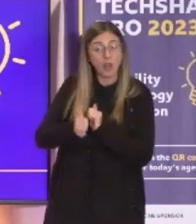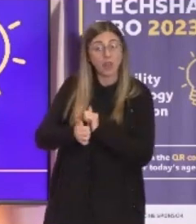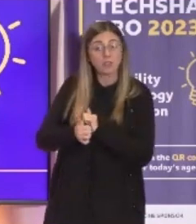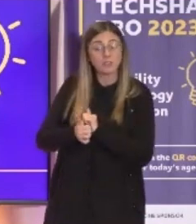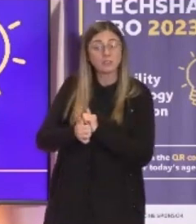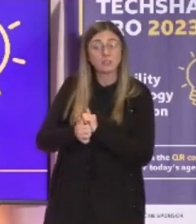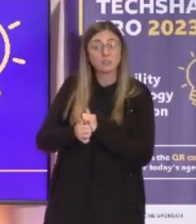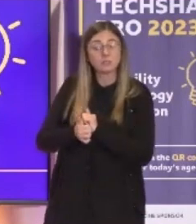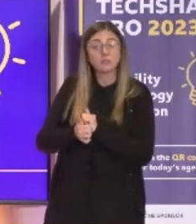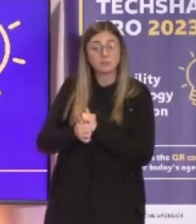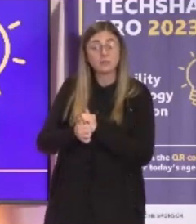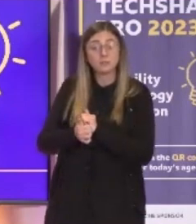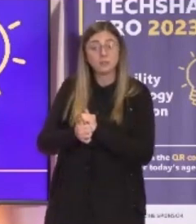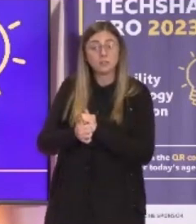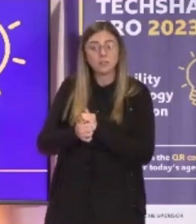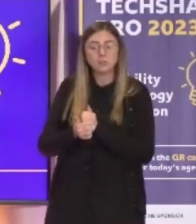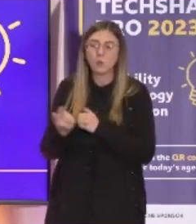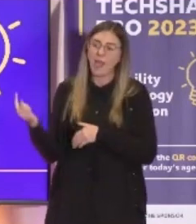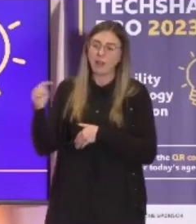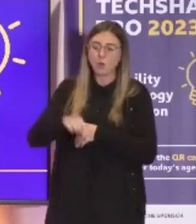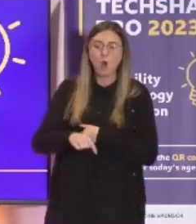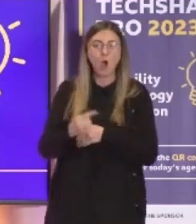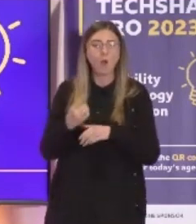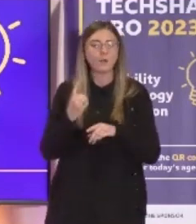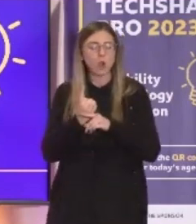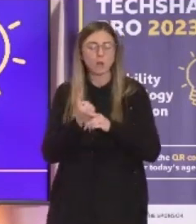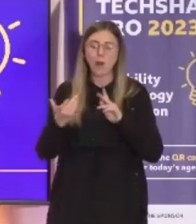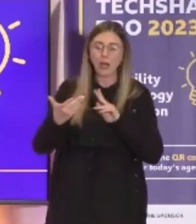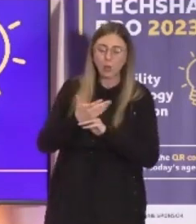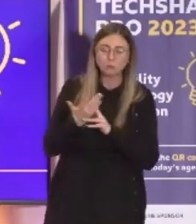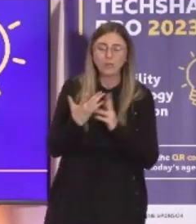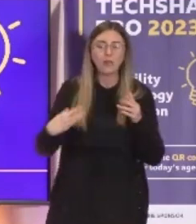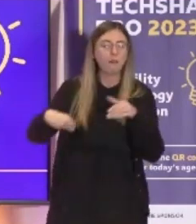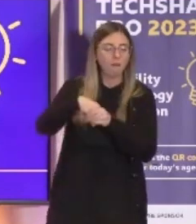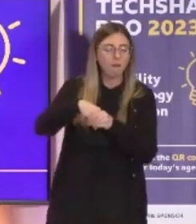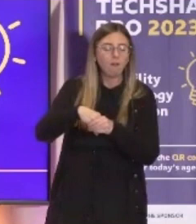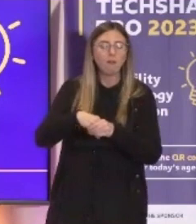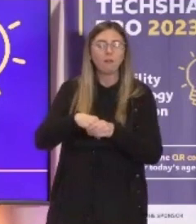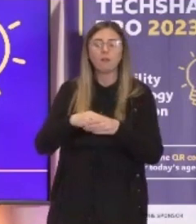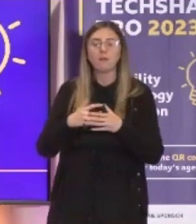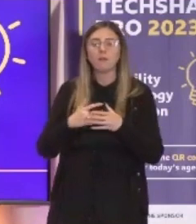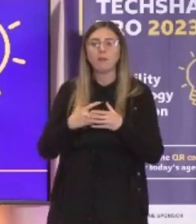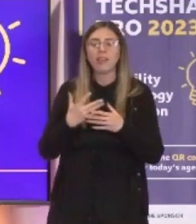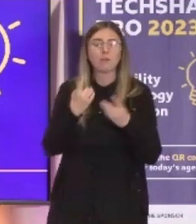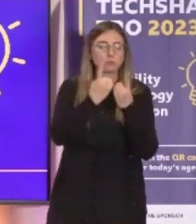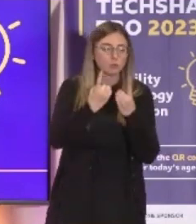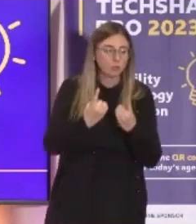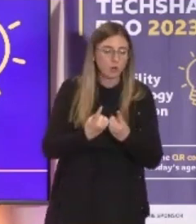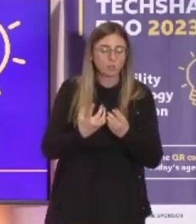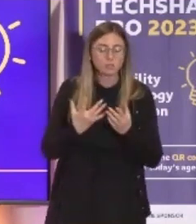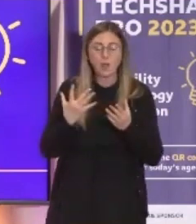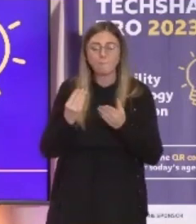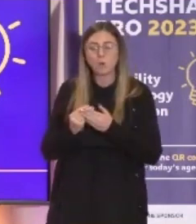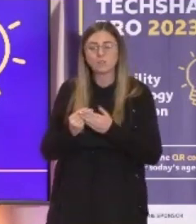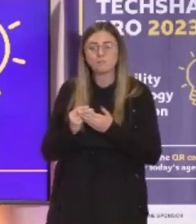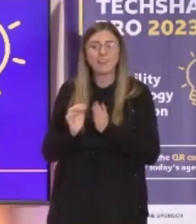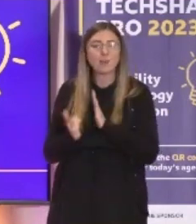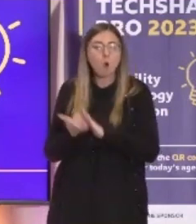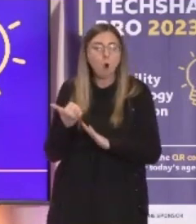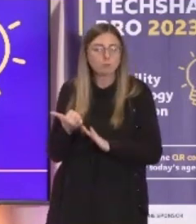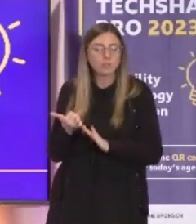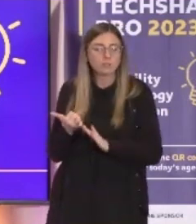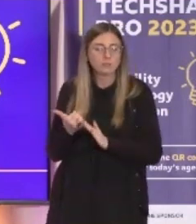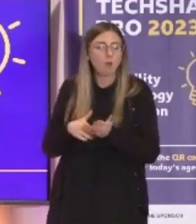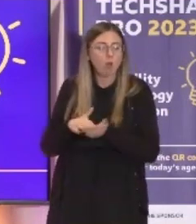they'll come in and one of us will give a tour talking about inclusion, talking about accessibility, both in terms of products, but also the corporate culture. How do